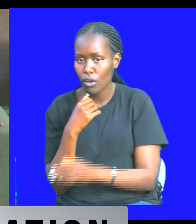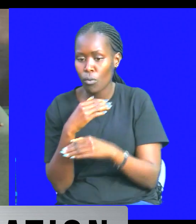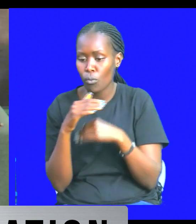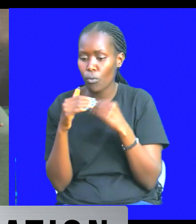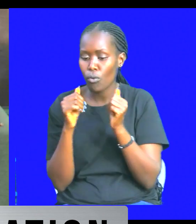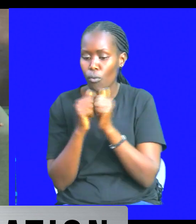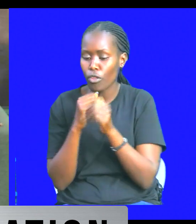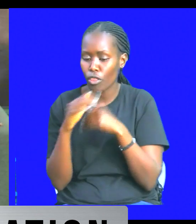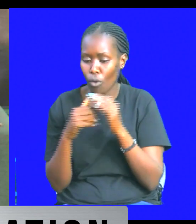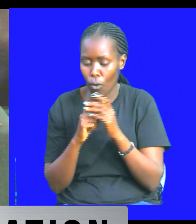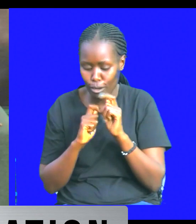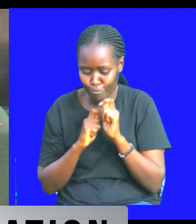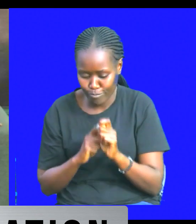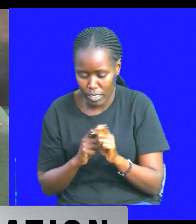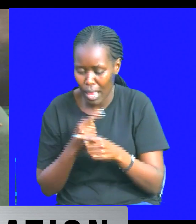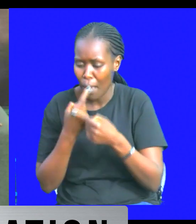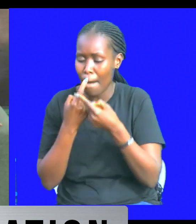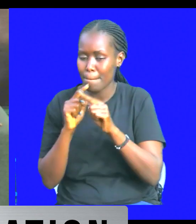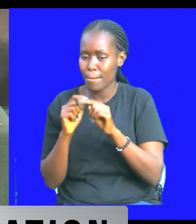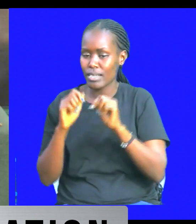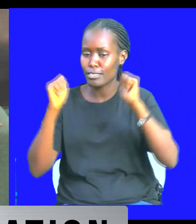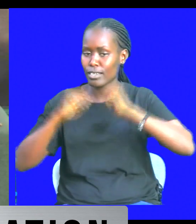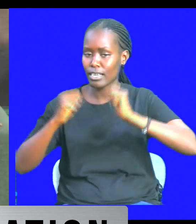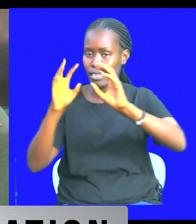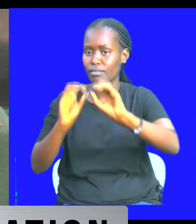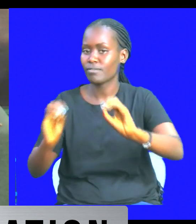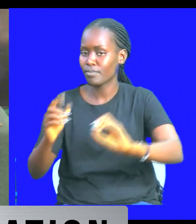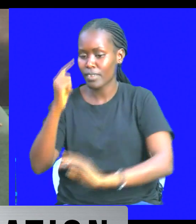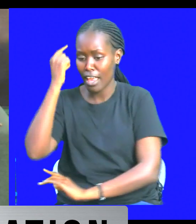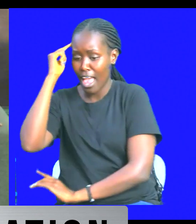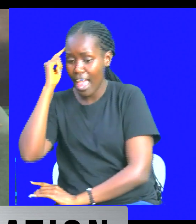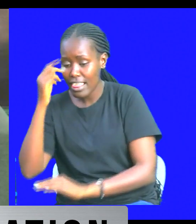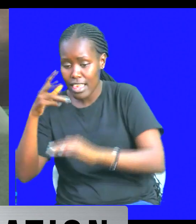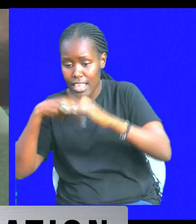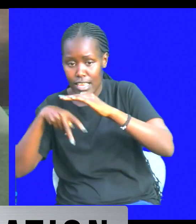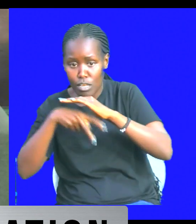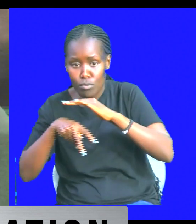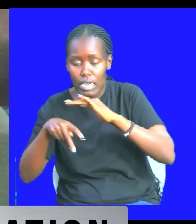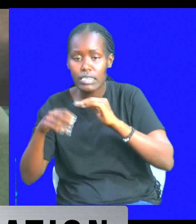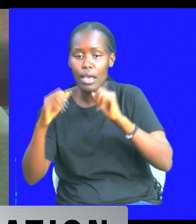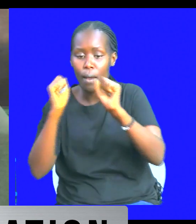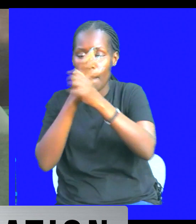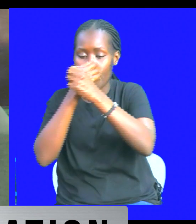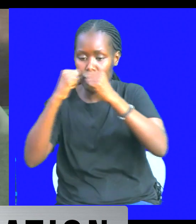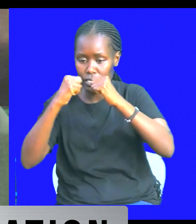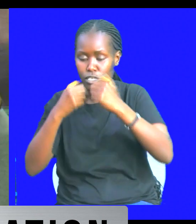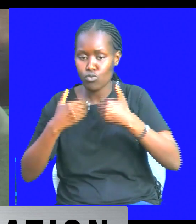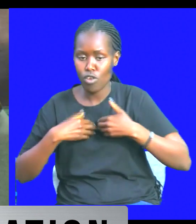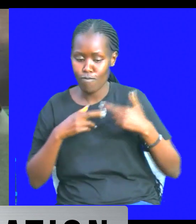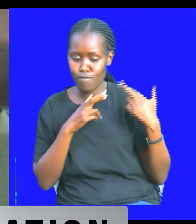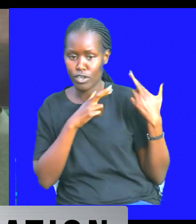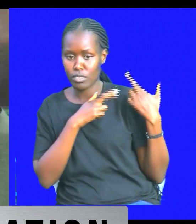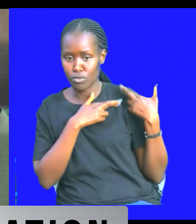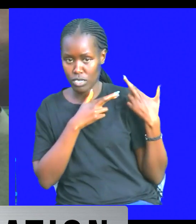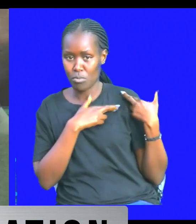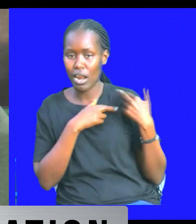don't agree with him on some of the things that he says. Yeah. I think as a Deputy President, there is responsibility in the uttering of statements that